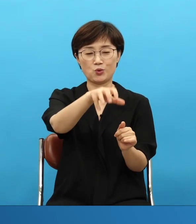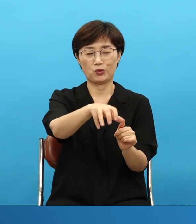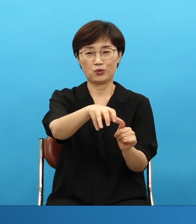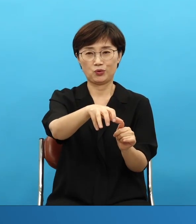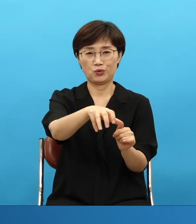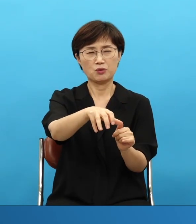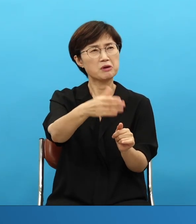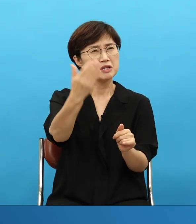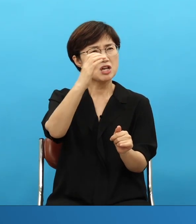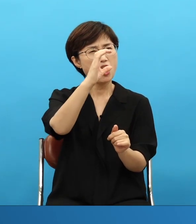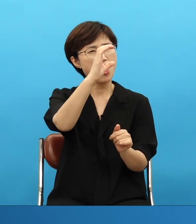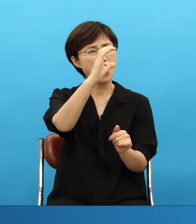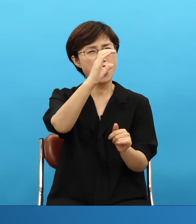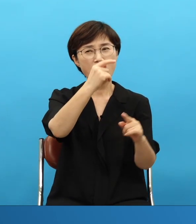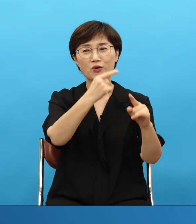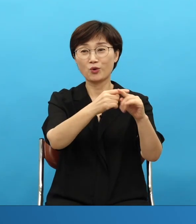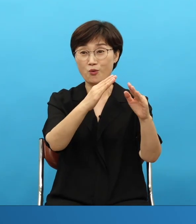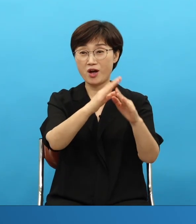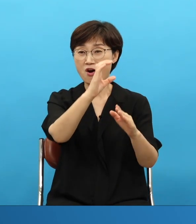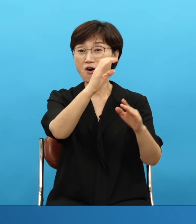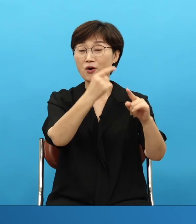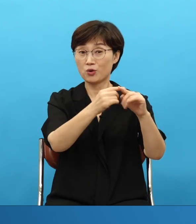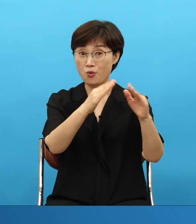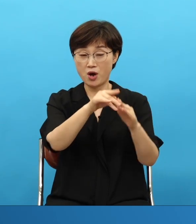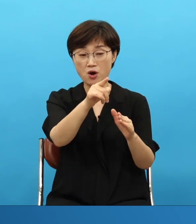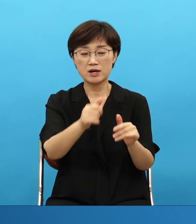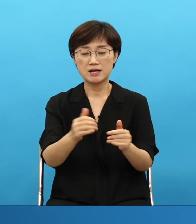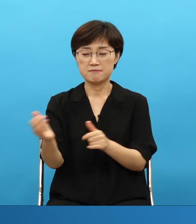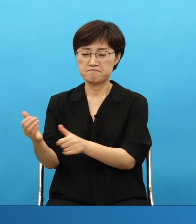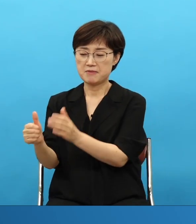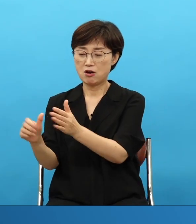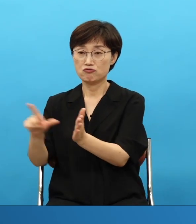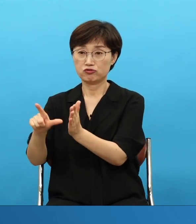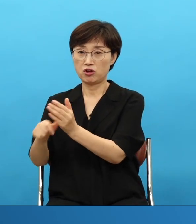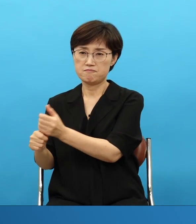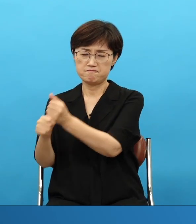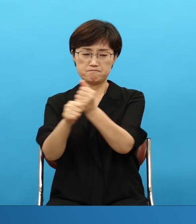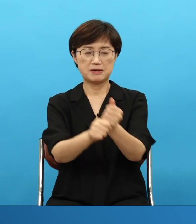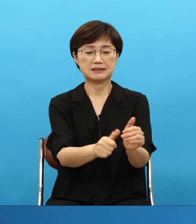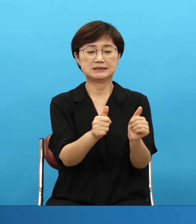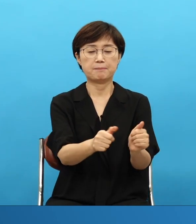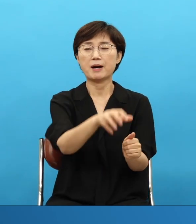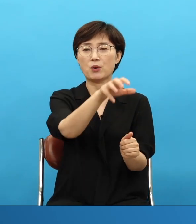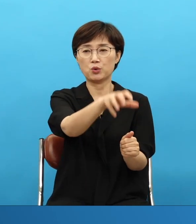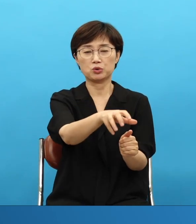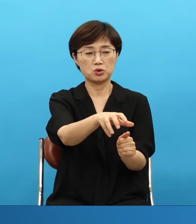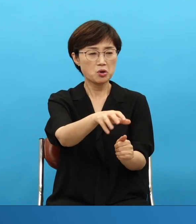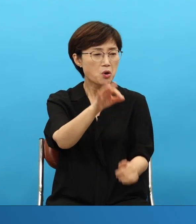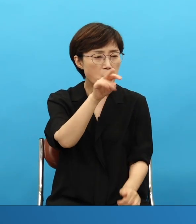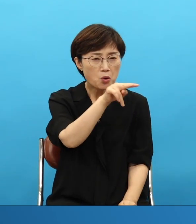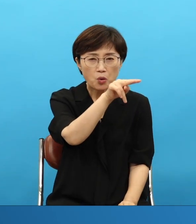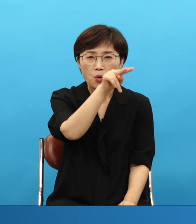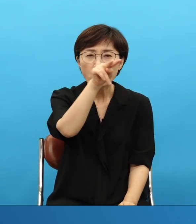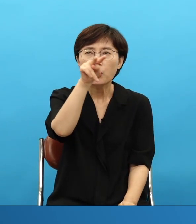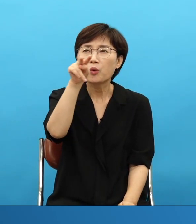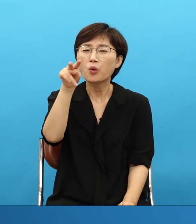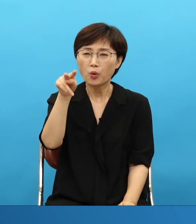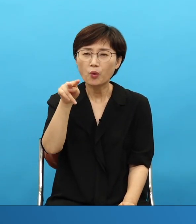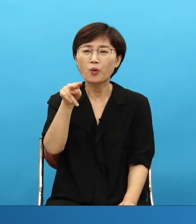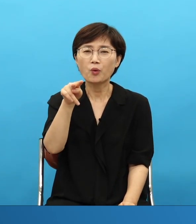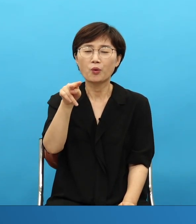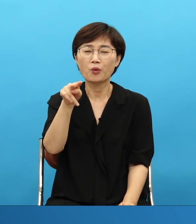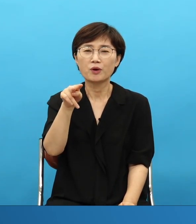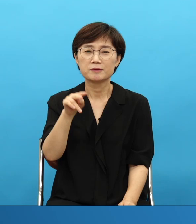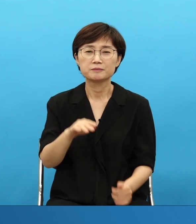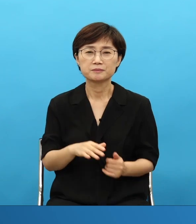so Elder Han led us when we were in Germany, and I was able to see a Diet of Worms where Luther was